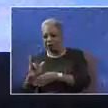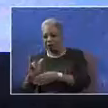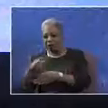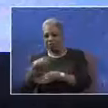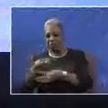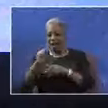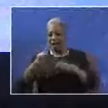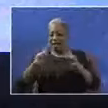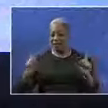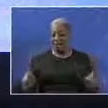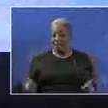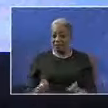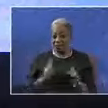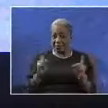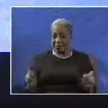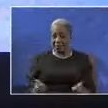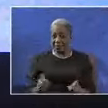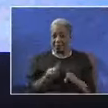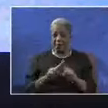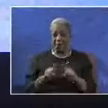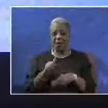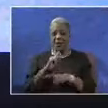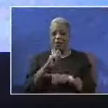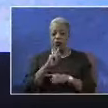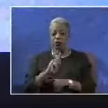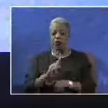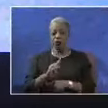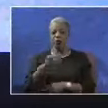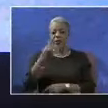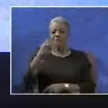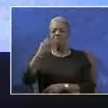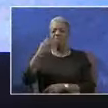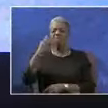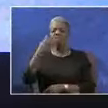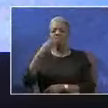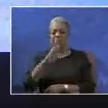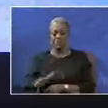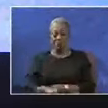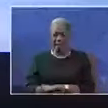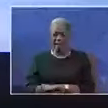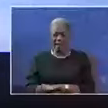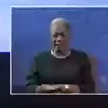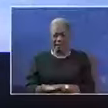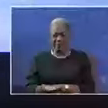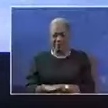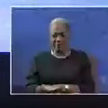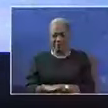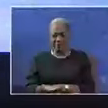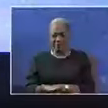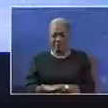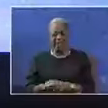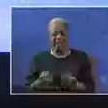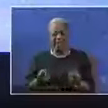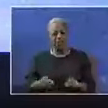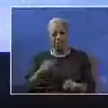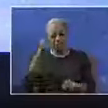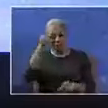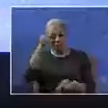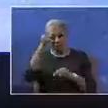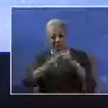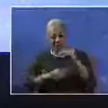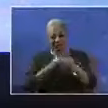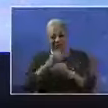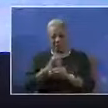sinned greatly. Now, when we think of David's great sins, if I were to ask you, what was David's